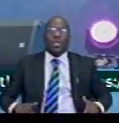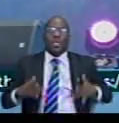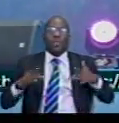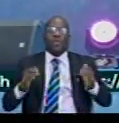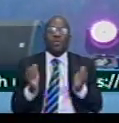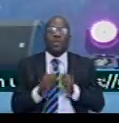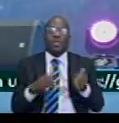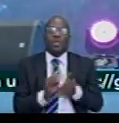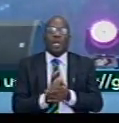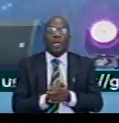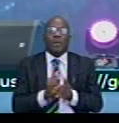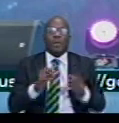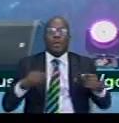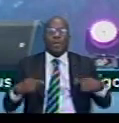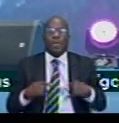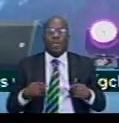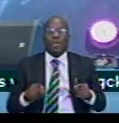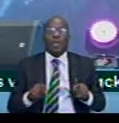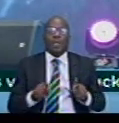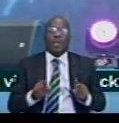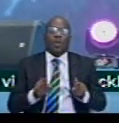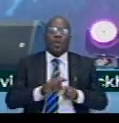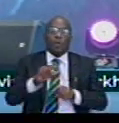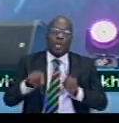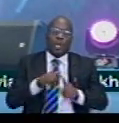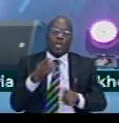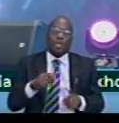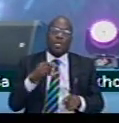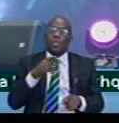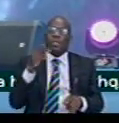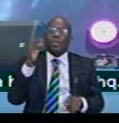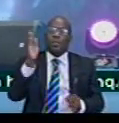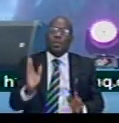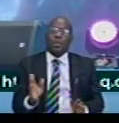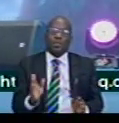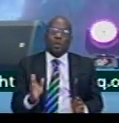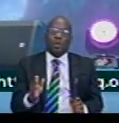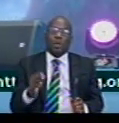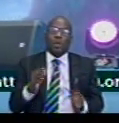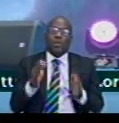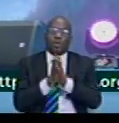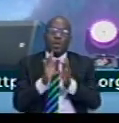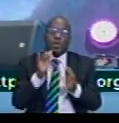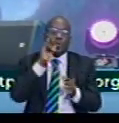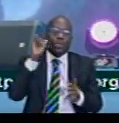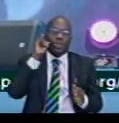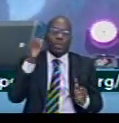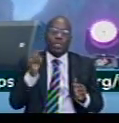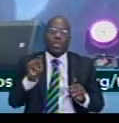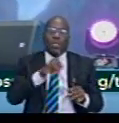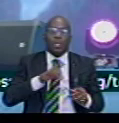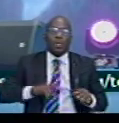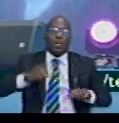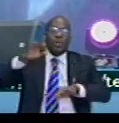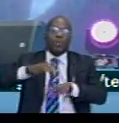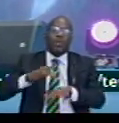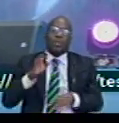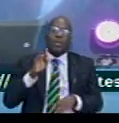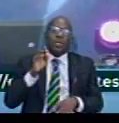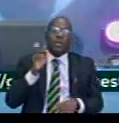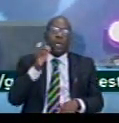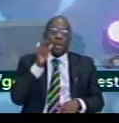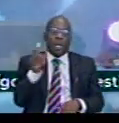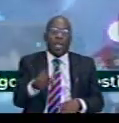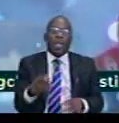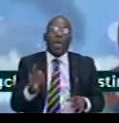when the man of God was praying yesterday, the Lord touched her, and all the pain in the cervical region, in the lumbar